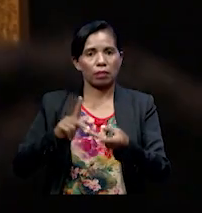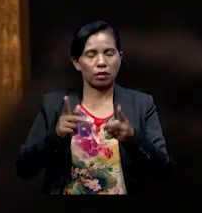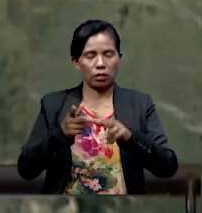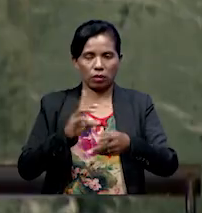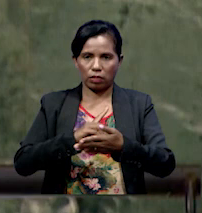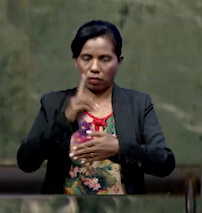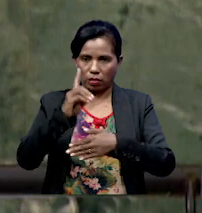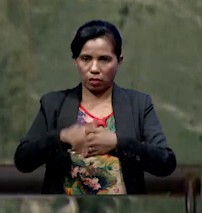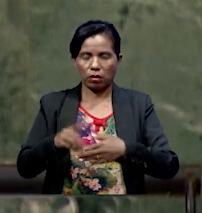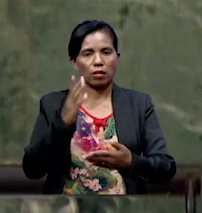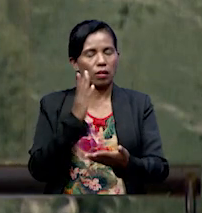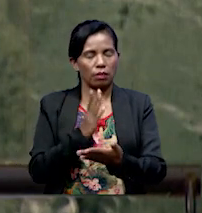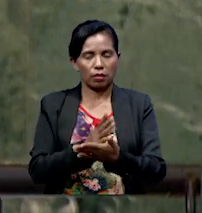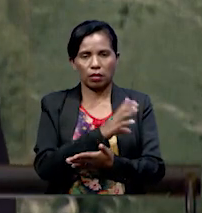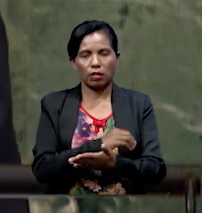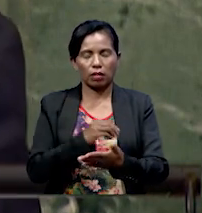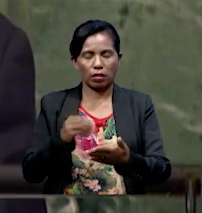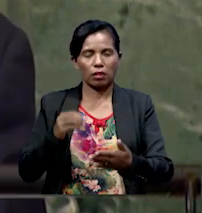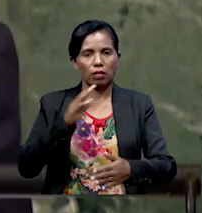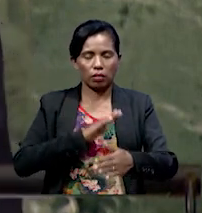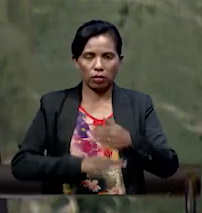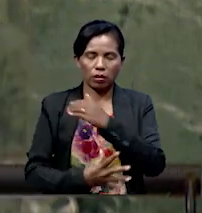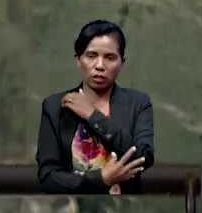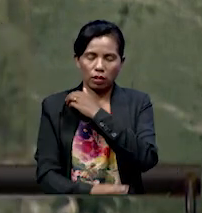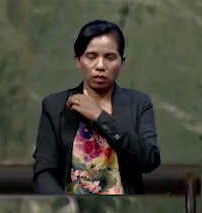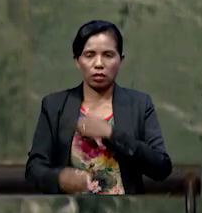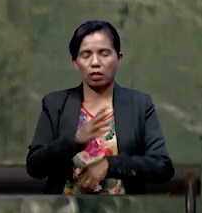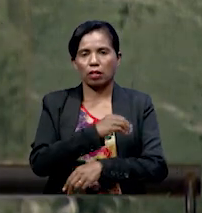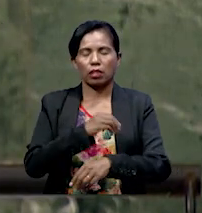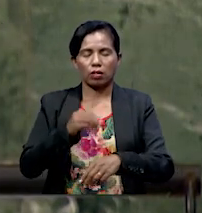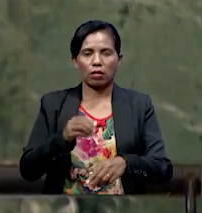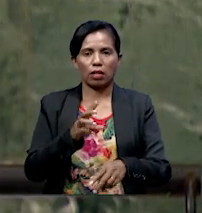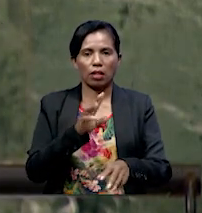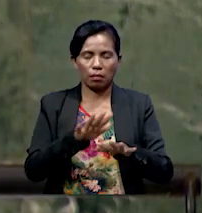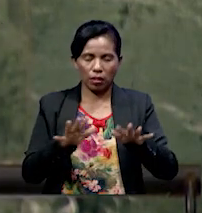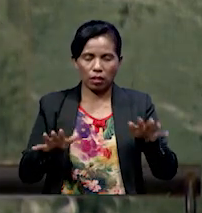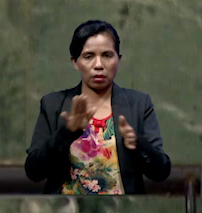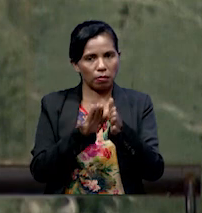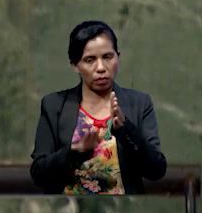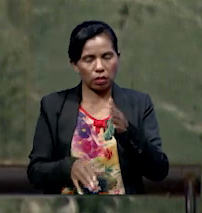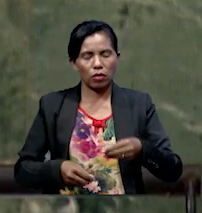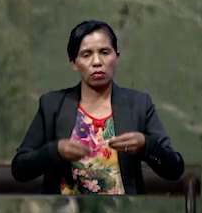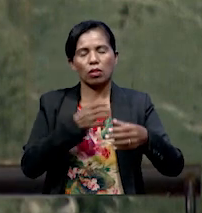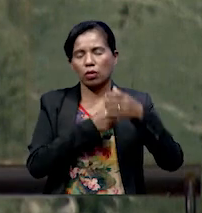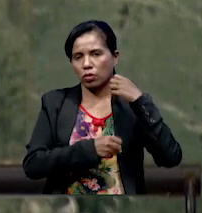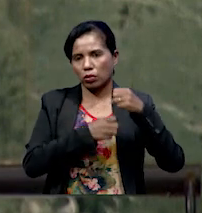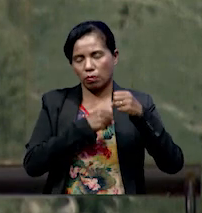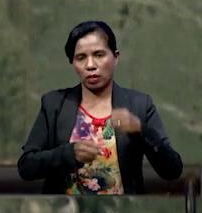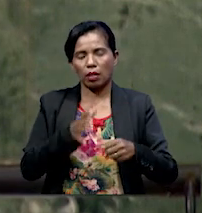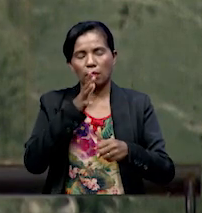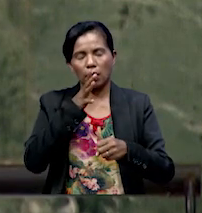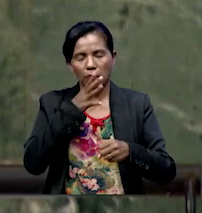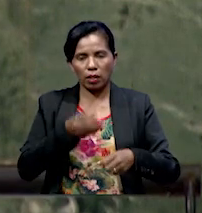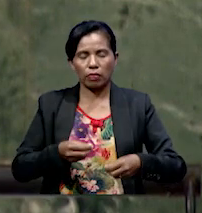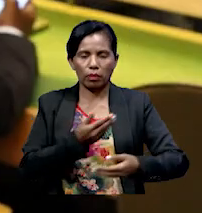desenvolvimento ho de combate à extrema pobreza, subnutrição no raiz badak, lihus e promoção fo susuben inang ba bebê, no